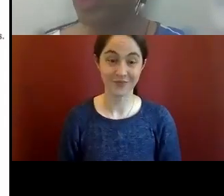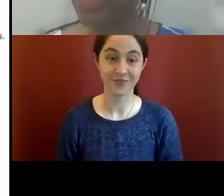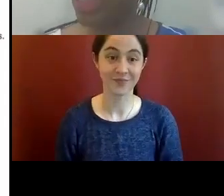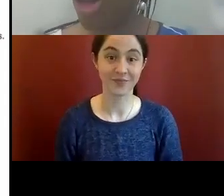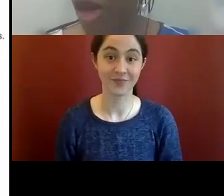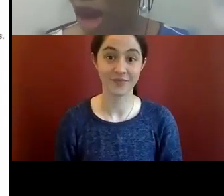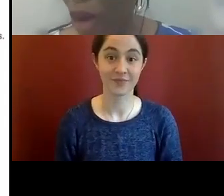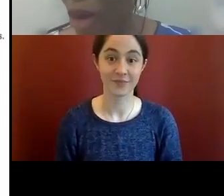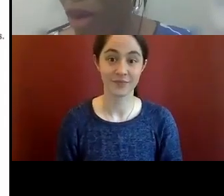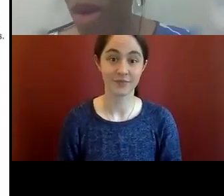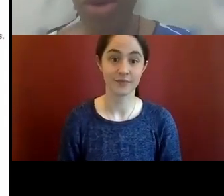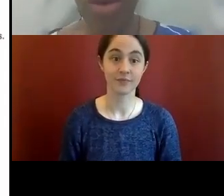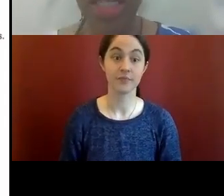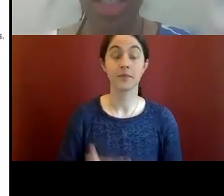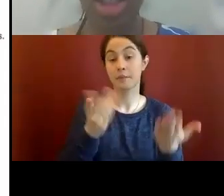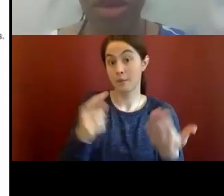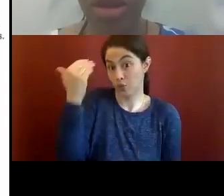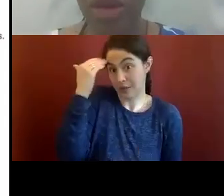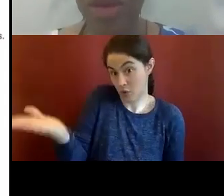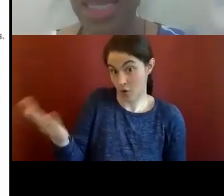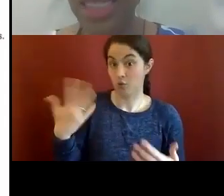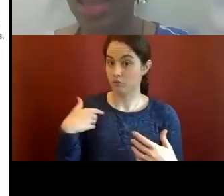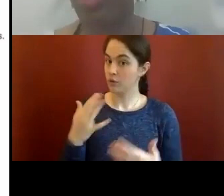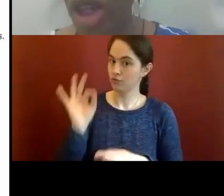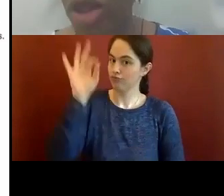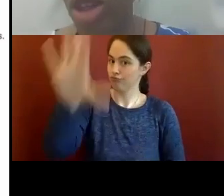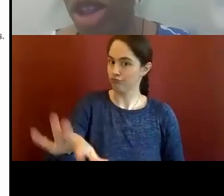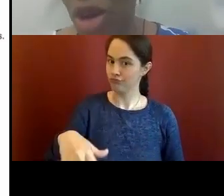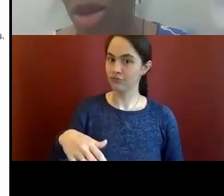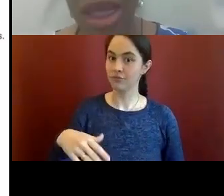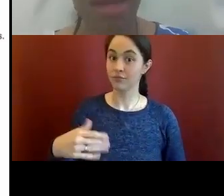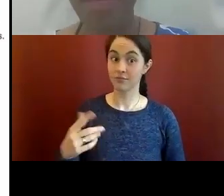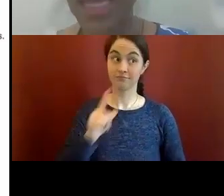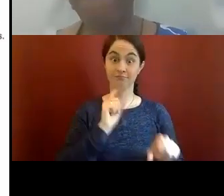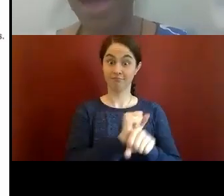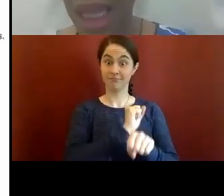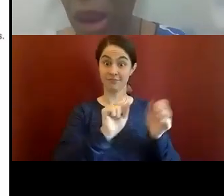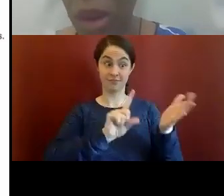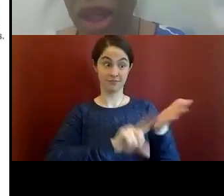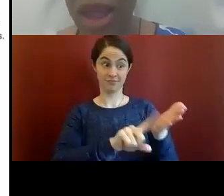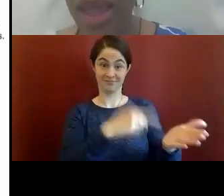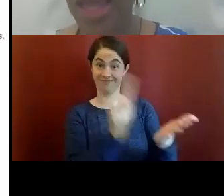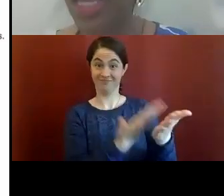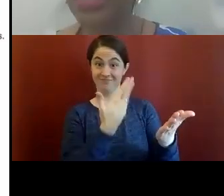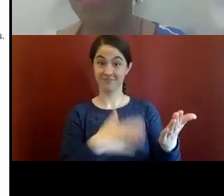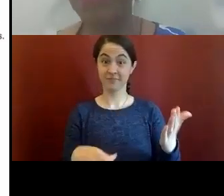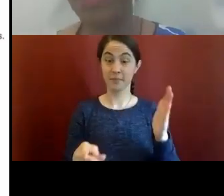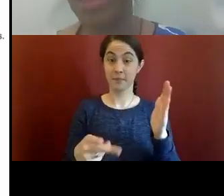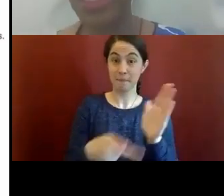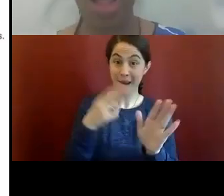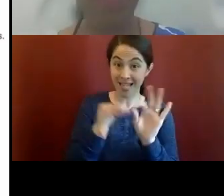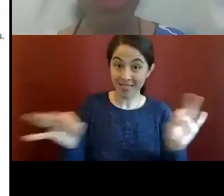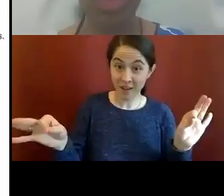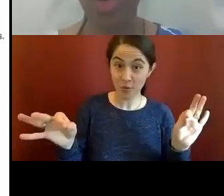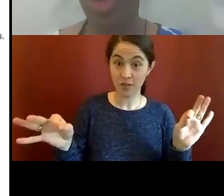If you did not know, what we wanted to share with you is that the research shows being bilingual is something